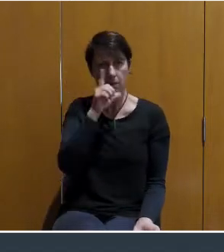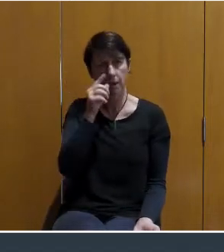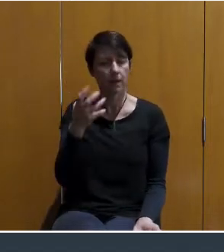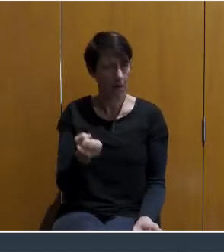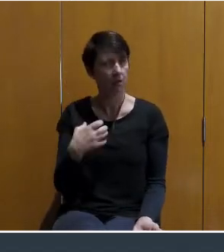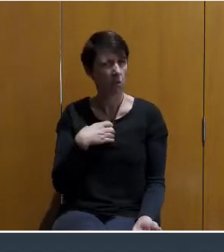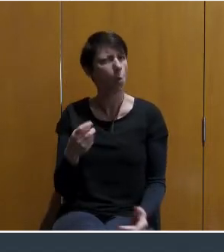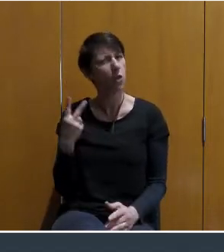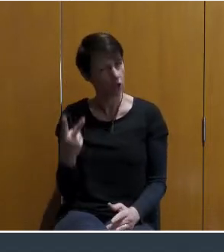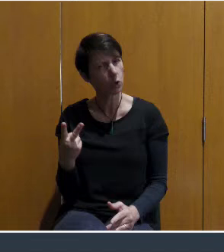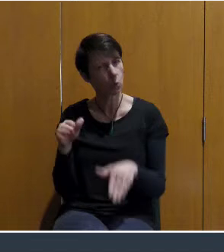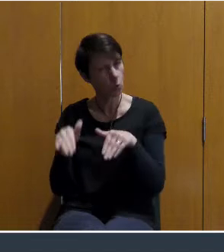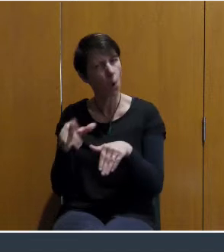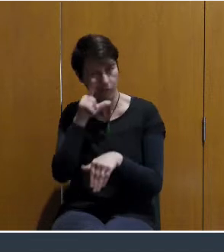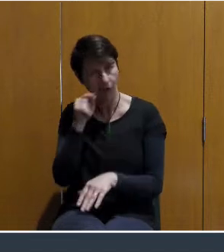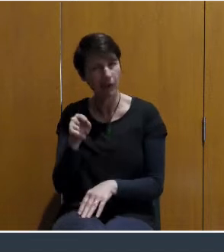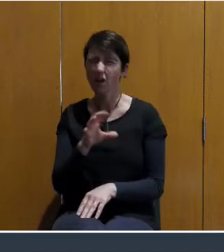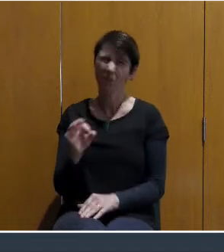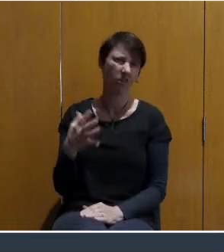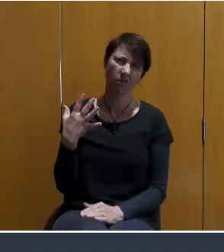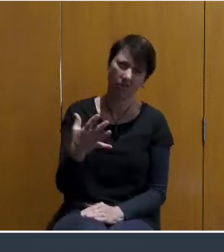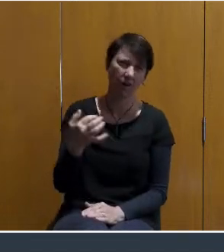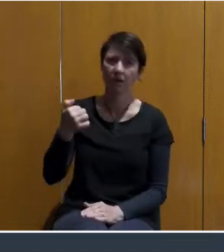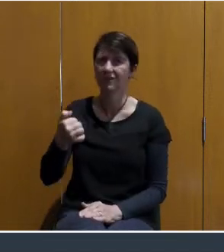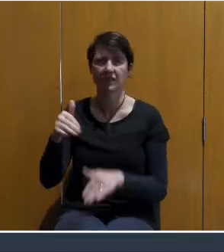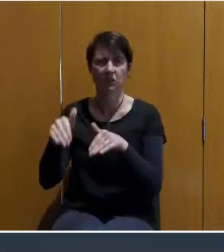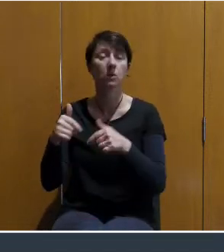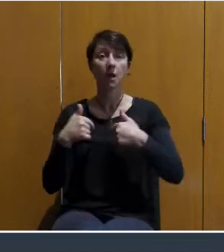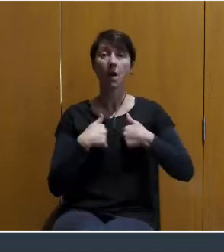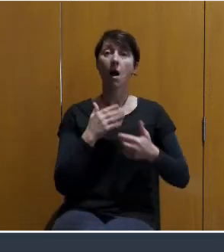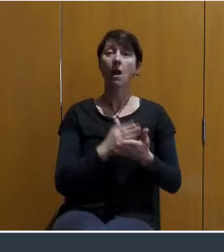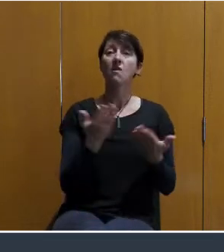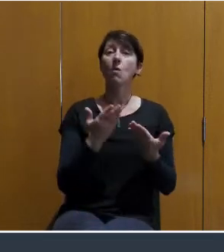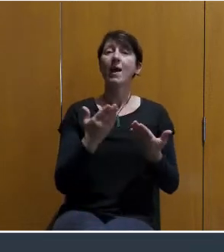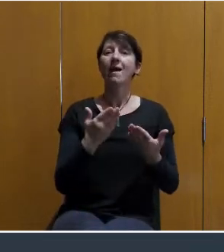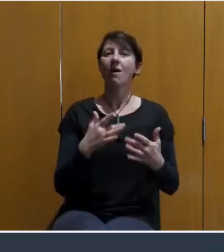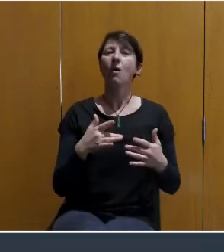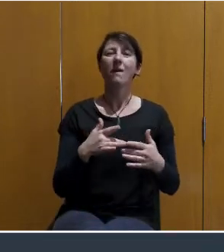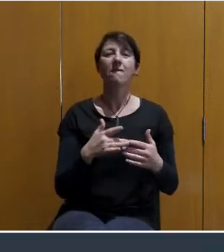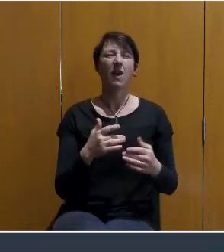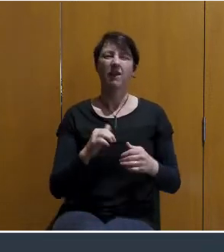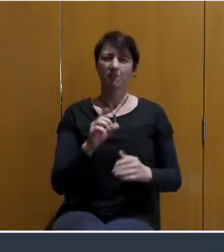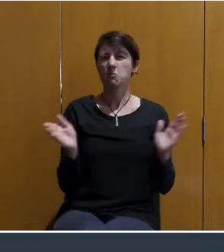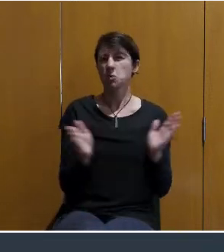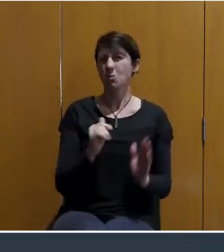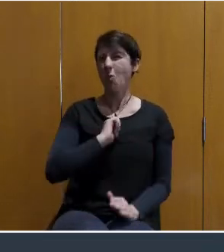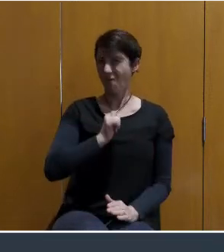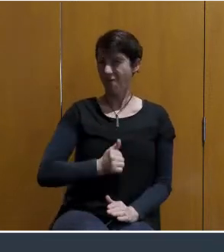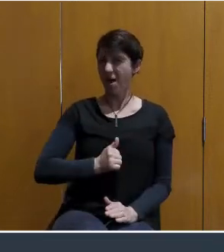we want to have 5 or 6. You know, I'm on a lifestyle block, so I have no limitation. But